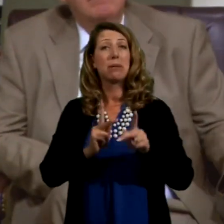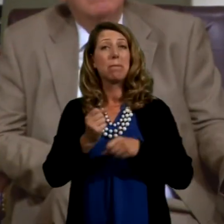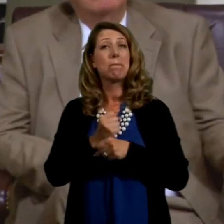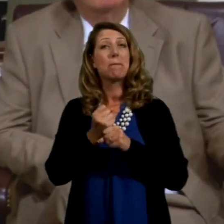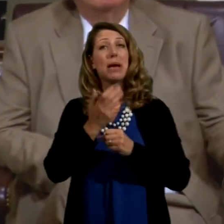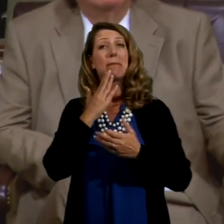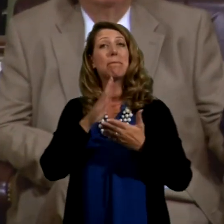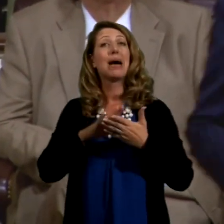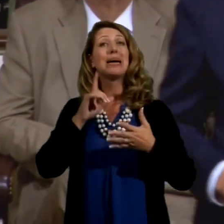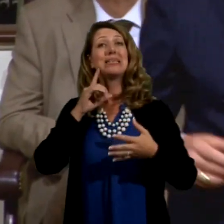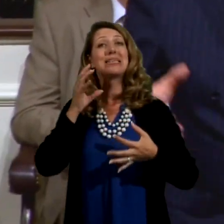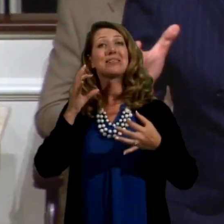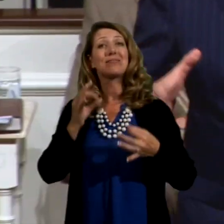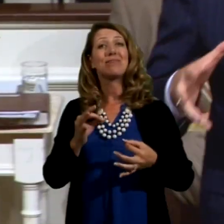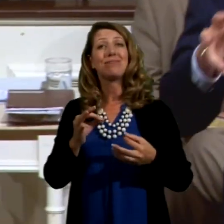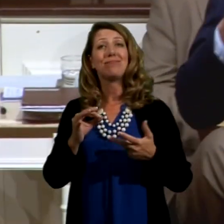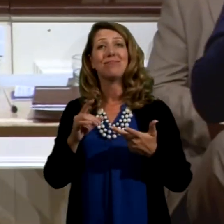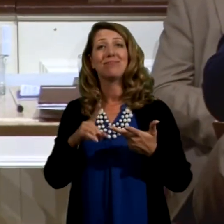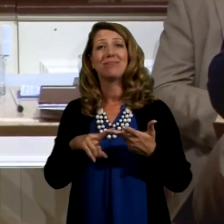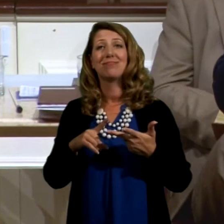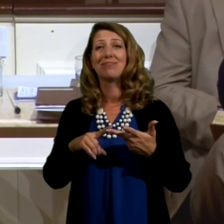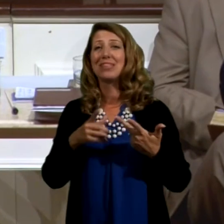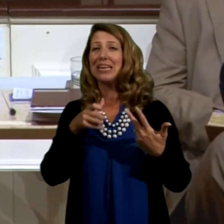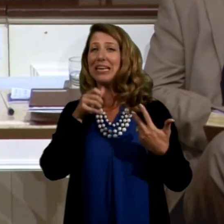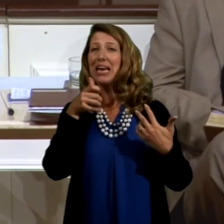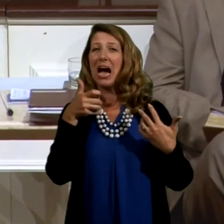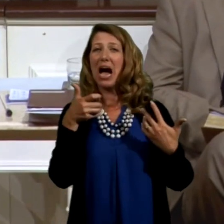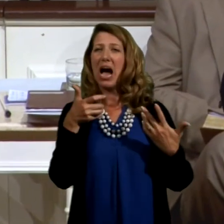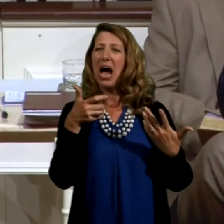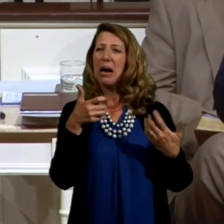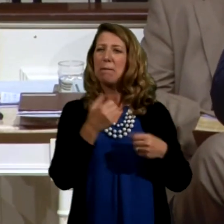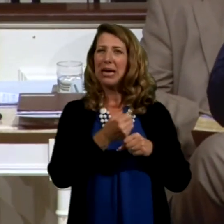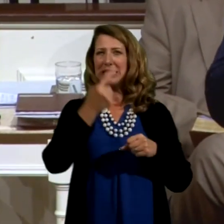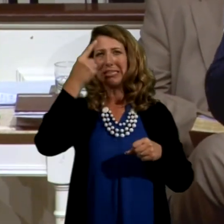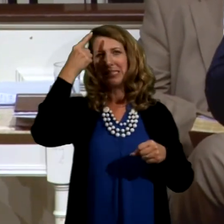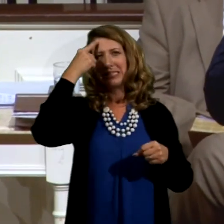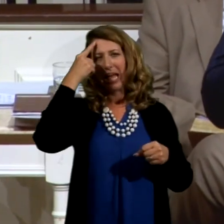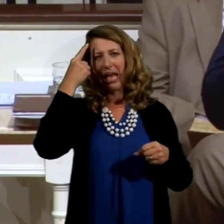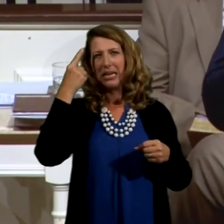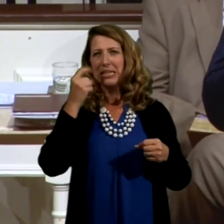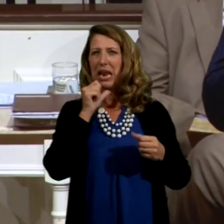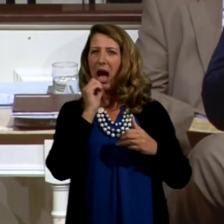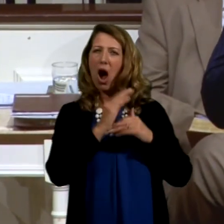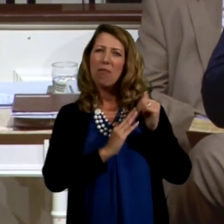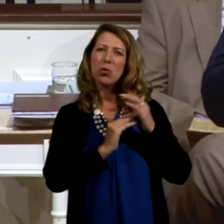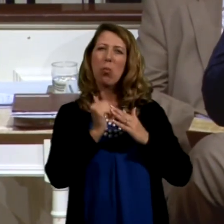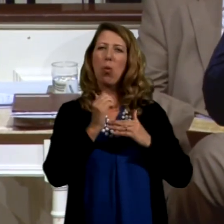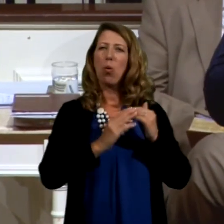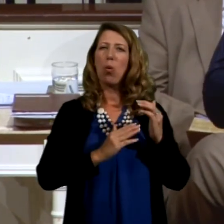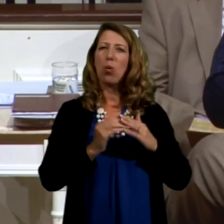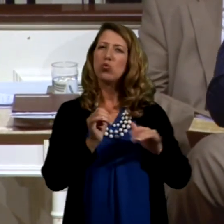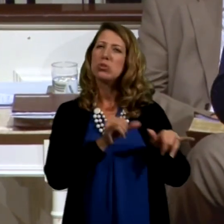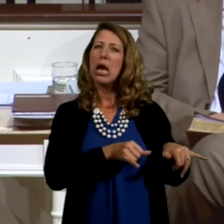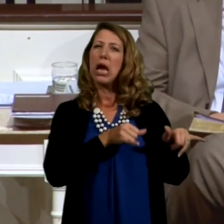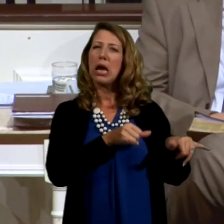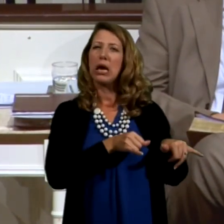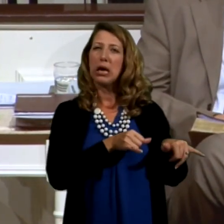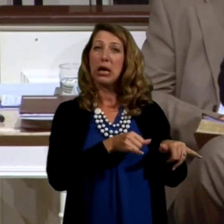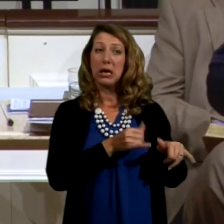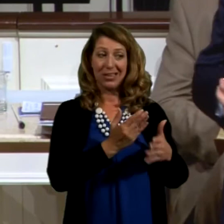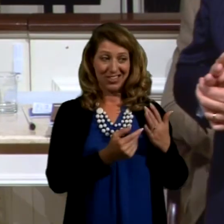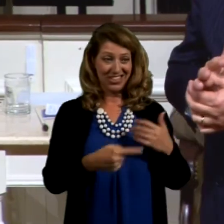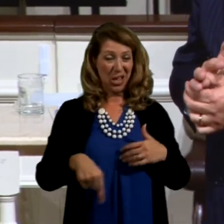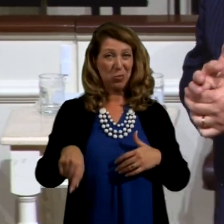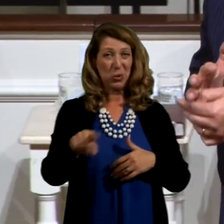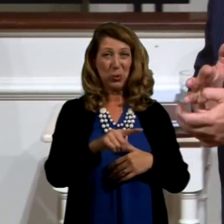they made bad decisions. It wasn't commodious to spend time there. It wasn't comfortable. Some of you right now,